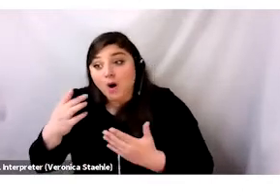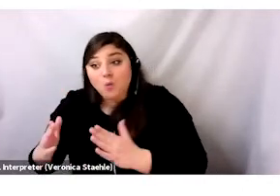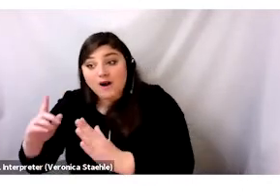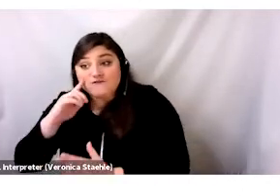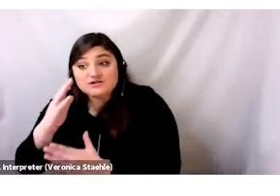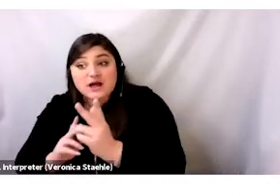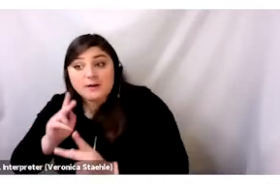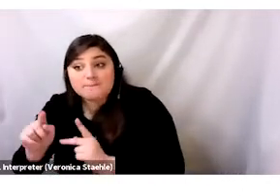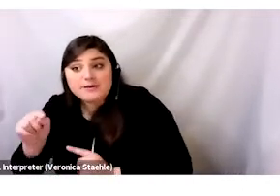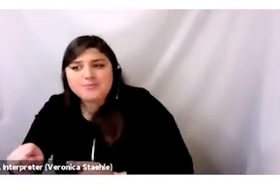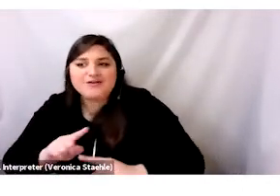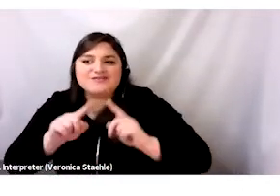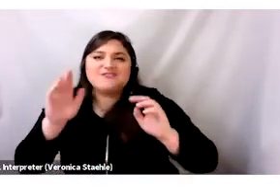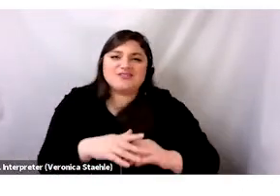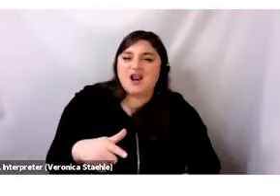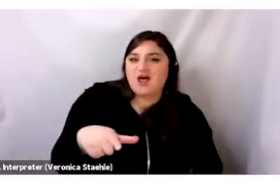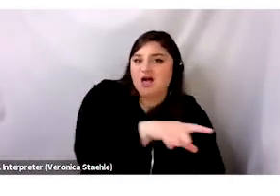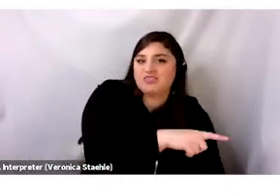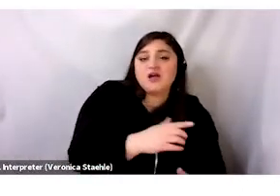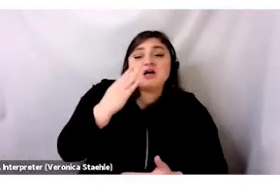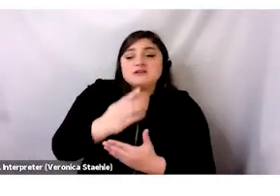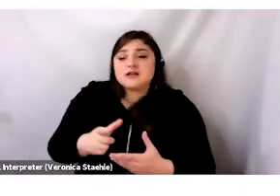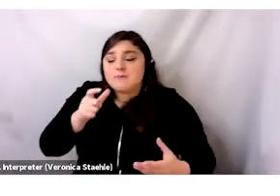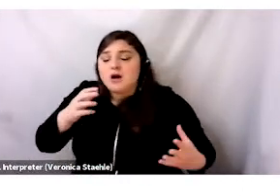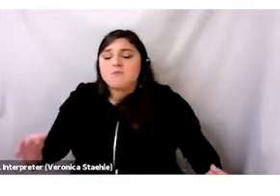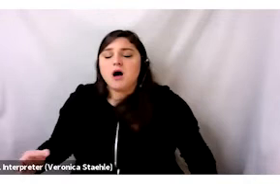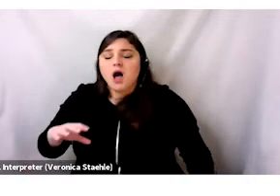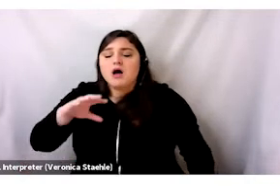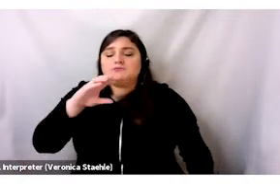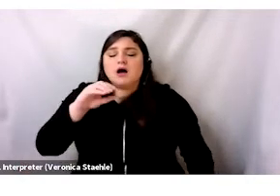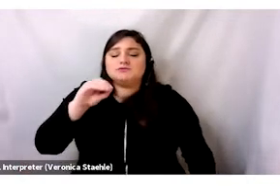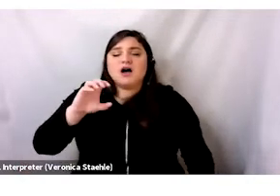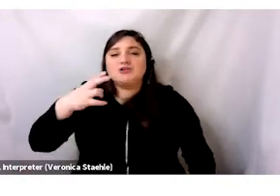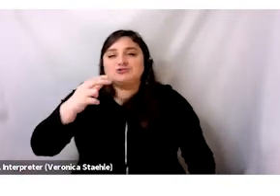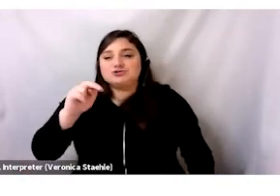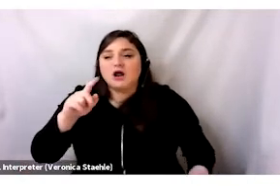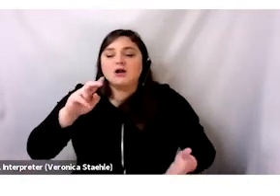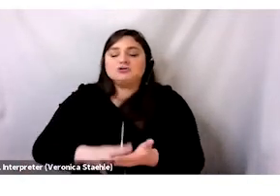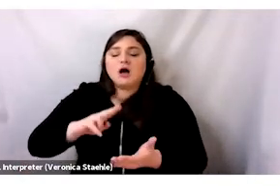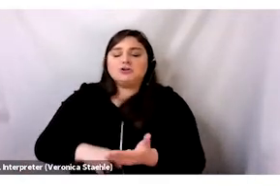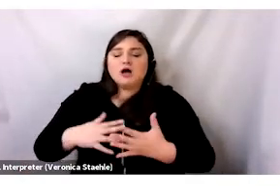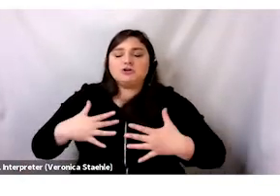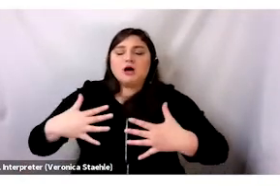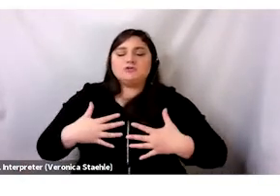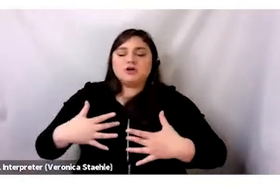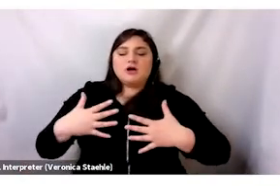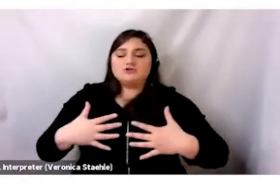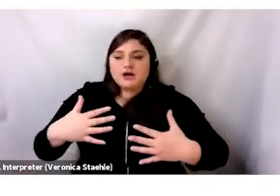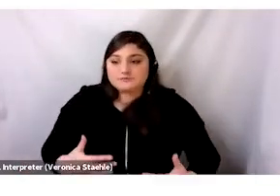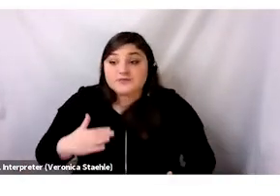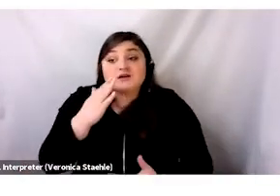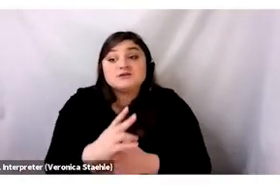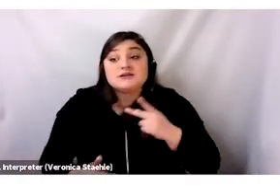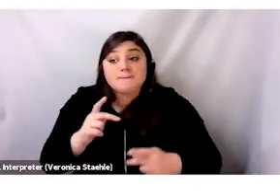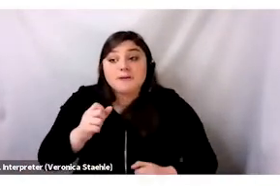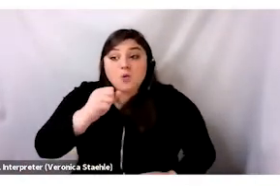by chanting mantras. There are other people who meditate by running long distances. There are people who meditate by